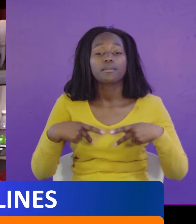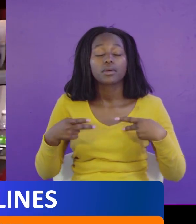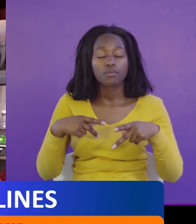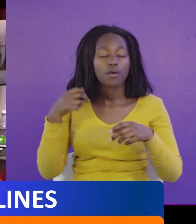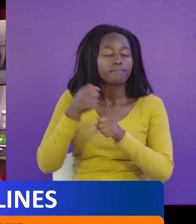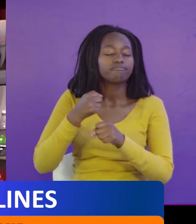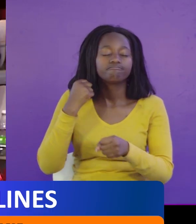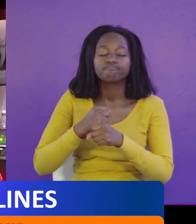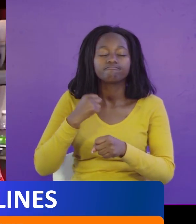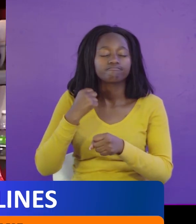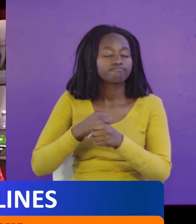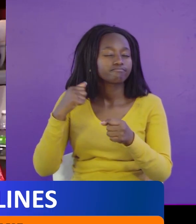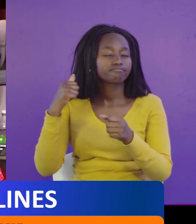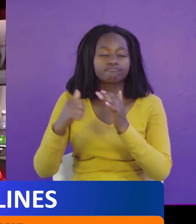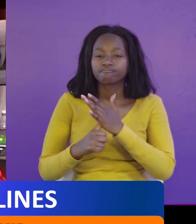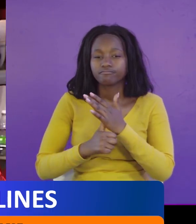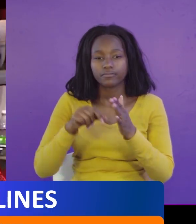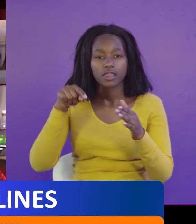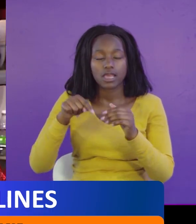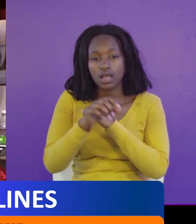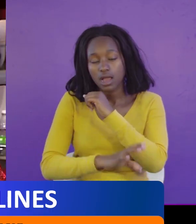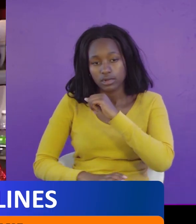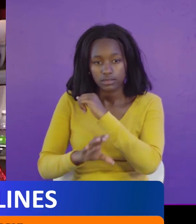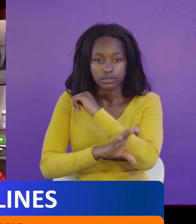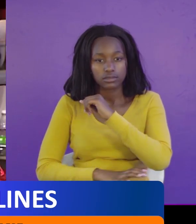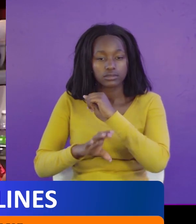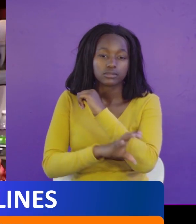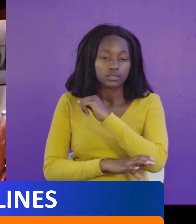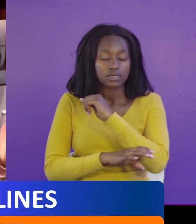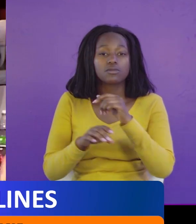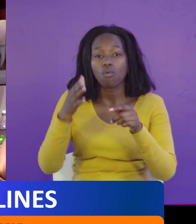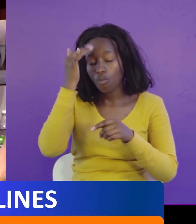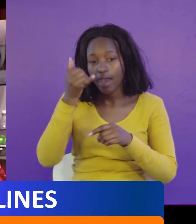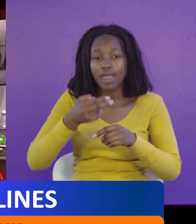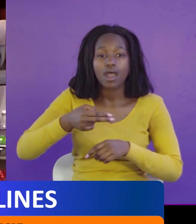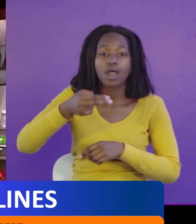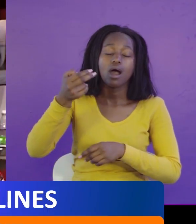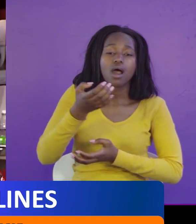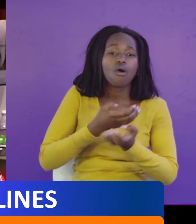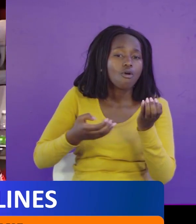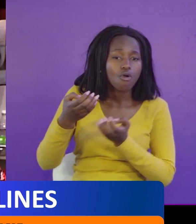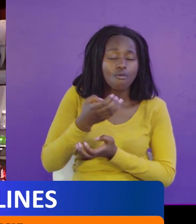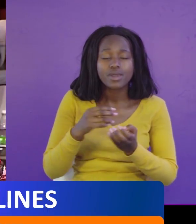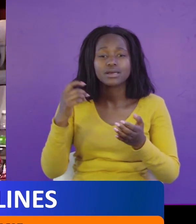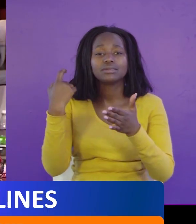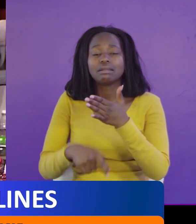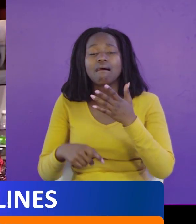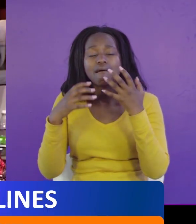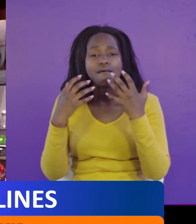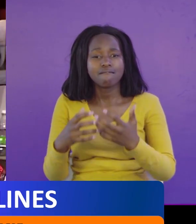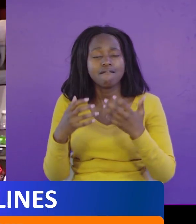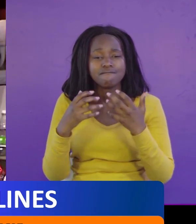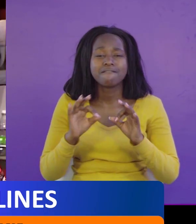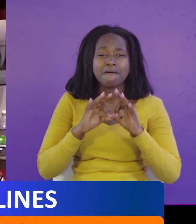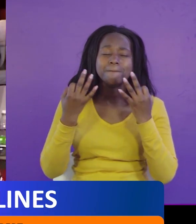us are struggling with the crippling high cost of living. Taxes are choking us to death, driving families deeper into